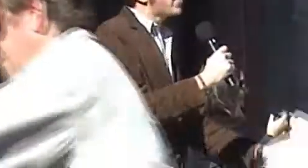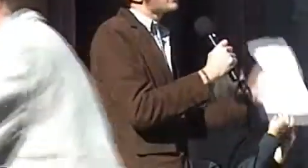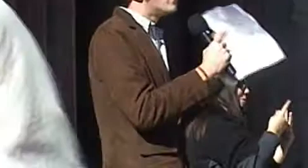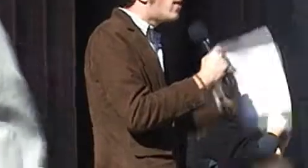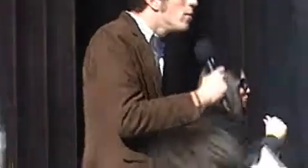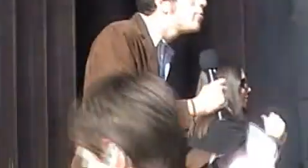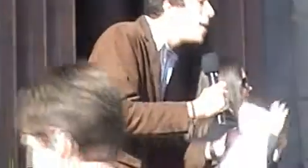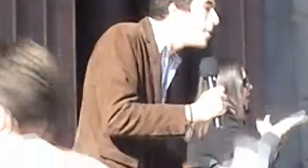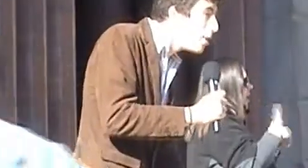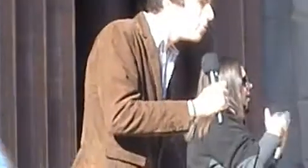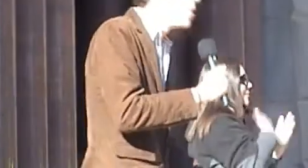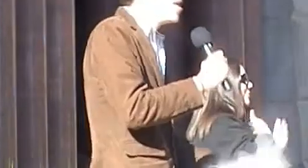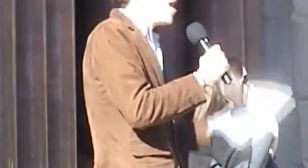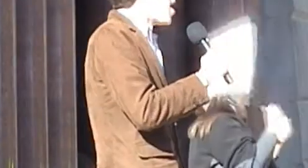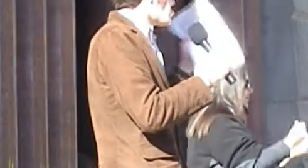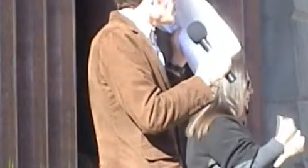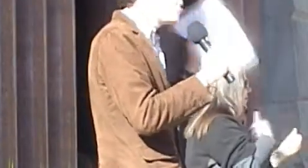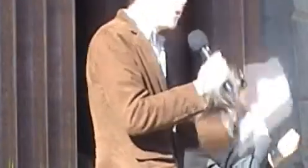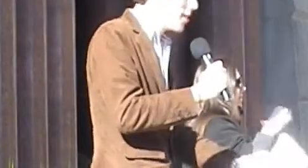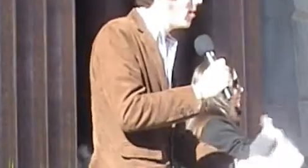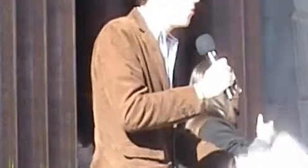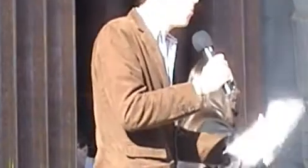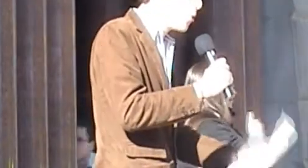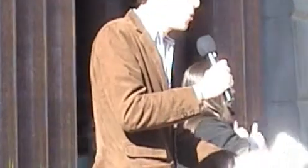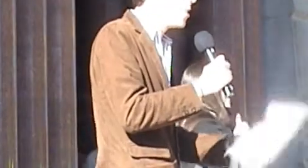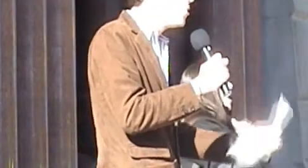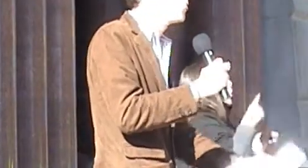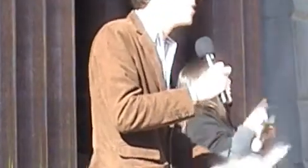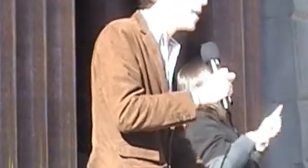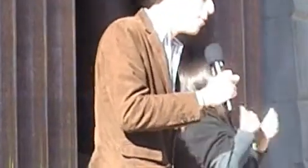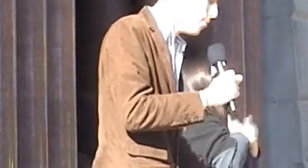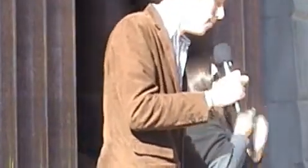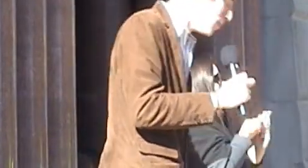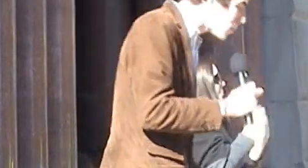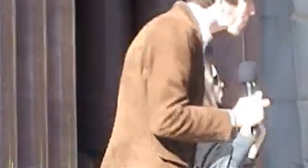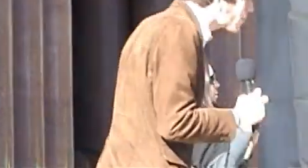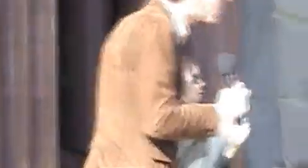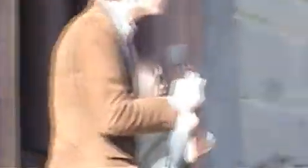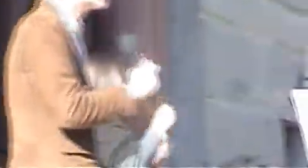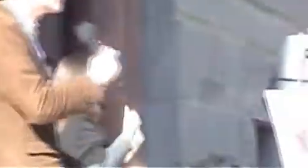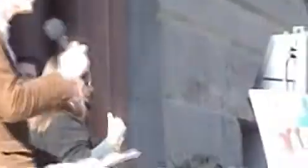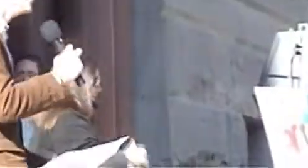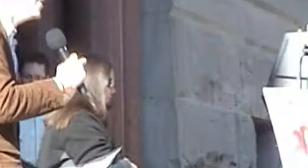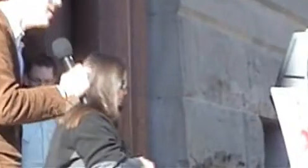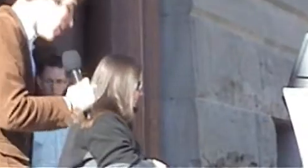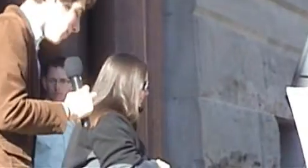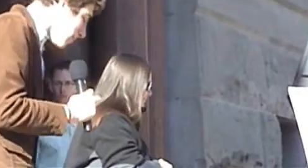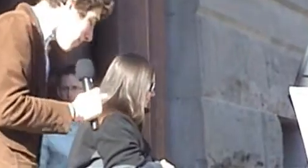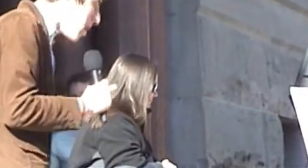my might and all of my love. I could not love them more than I do right now.